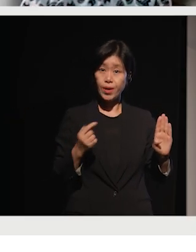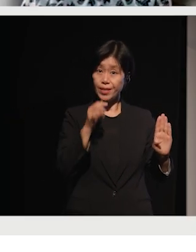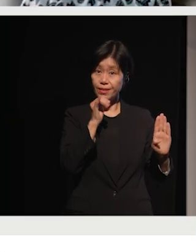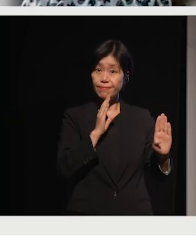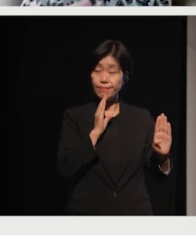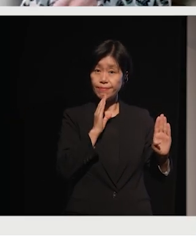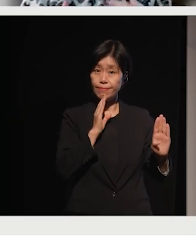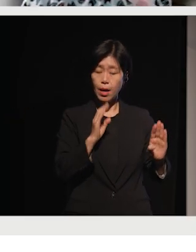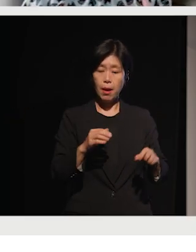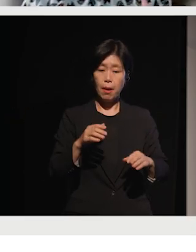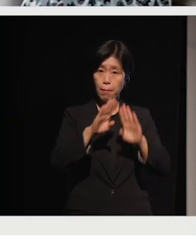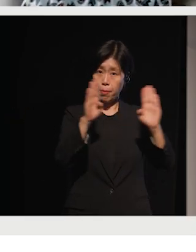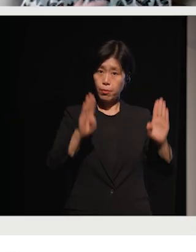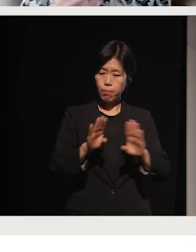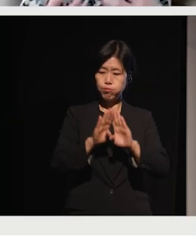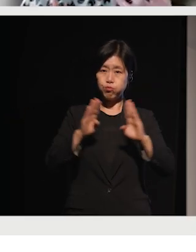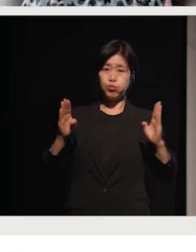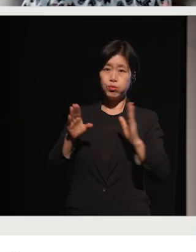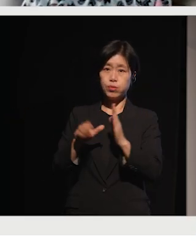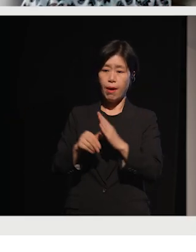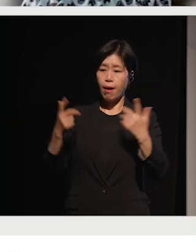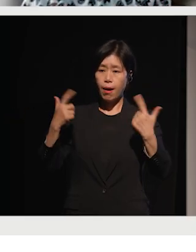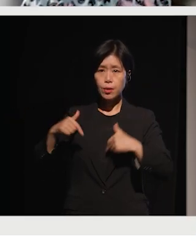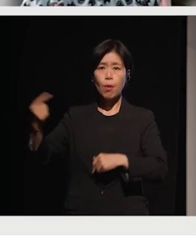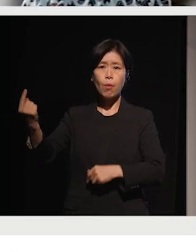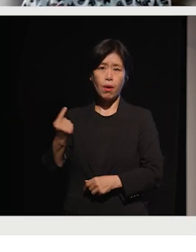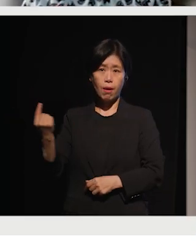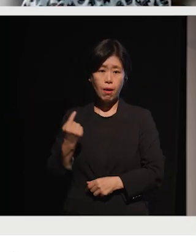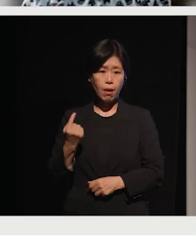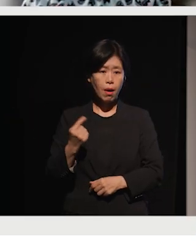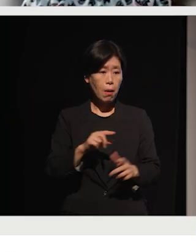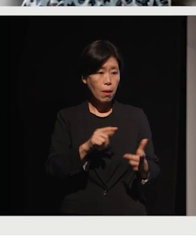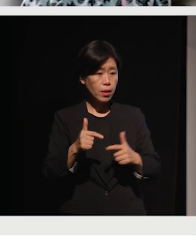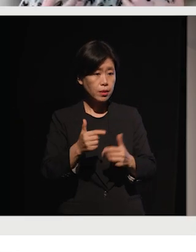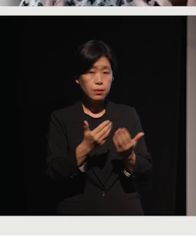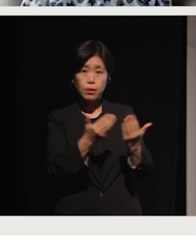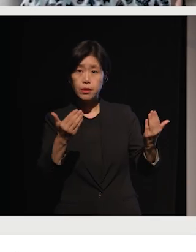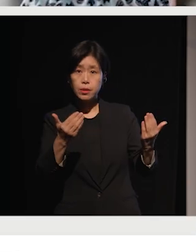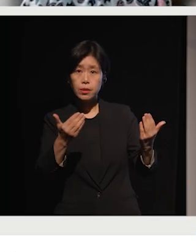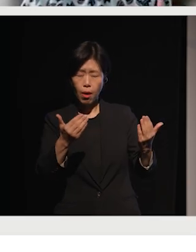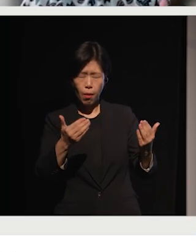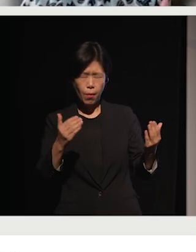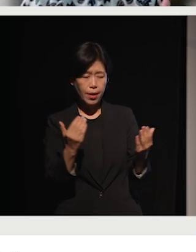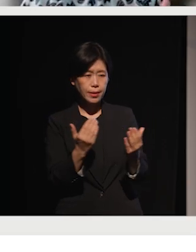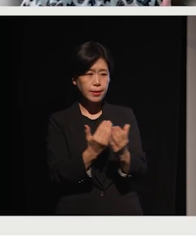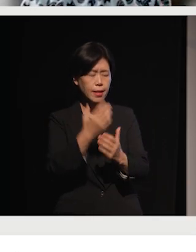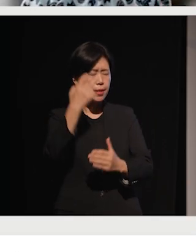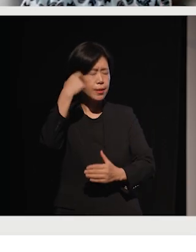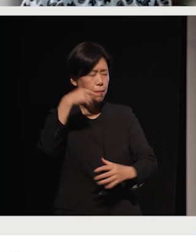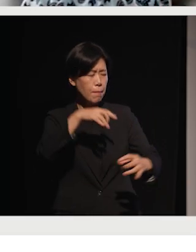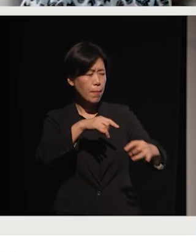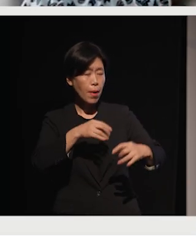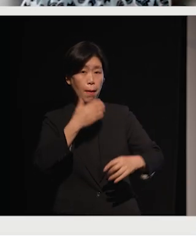to experience all of our objects, all of our exhibitions, all of our content with that full participation